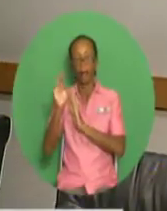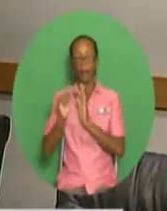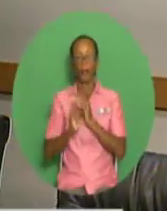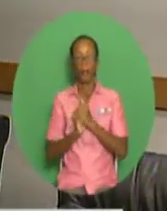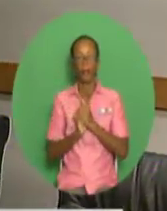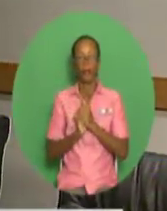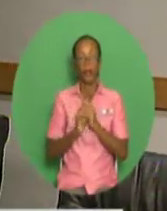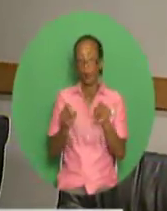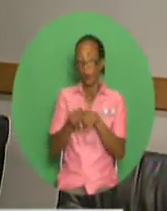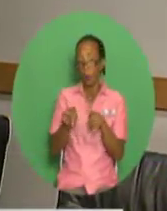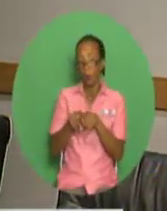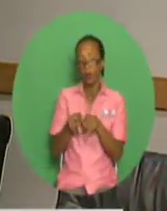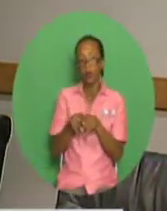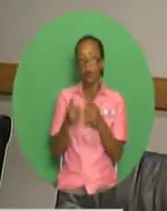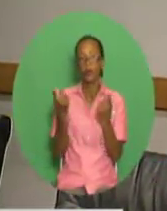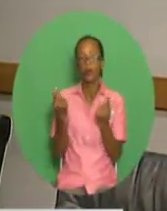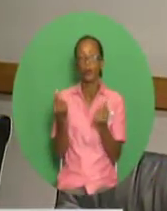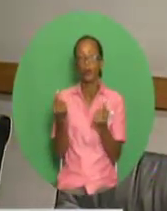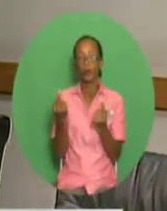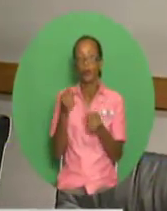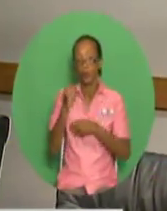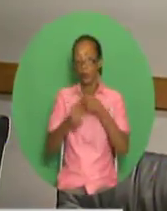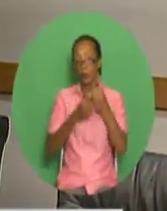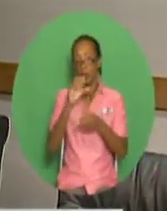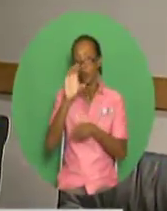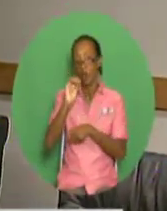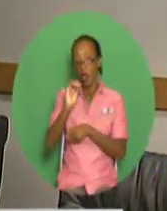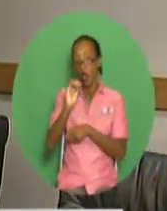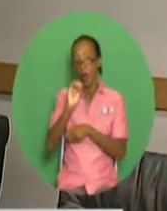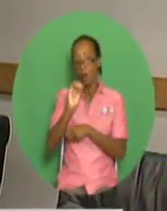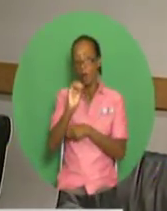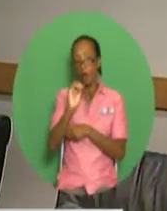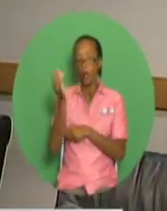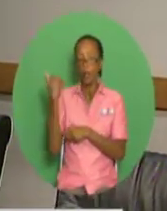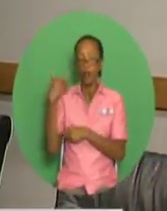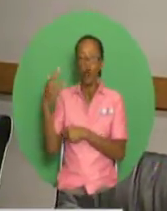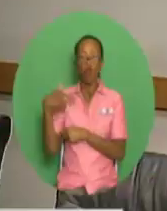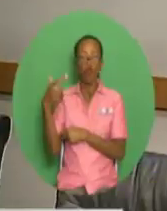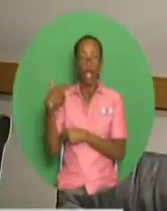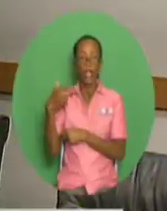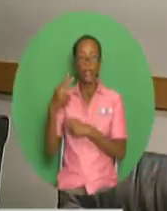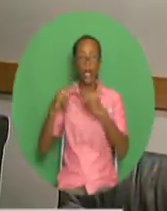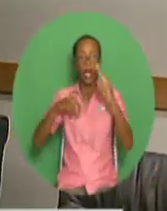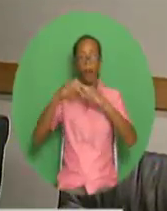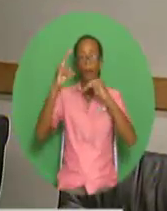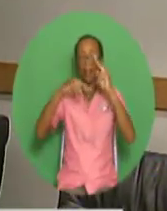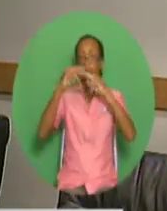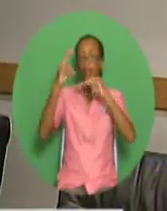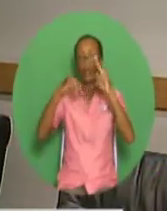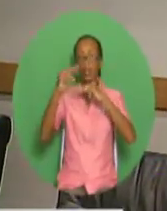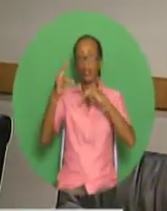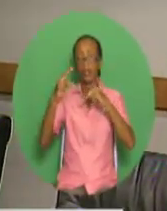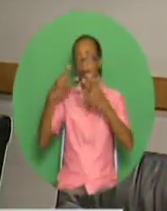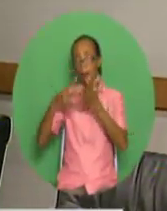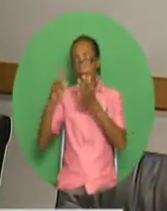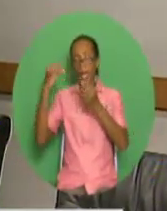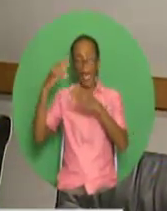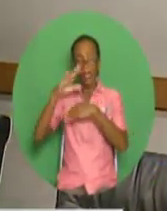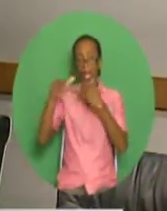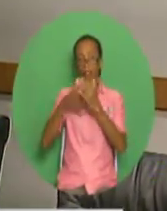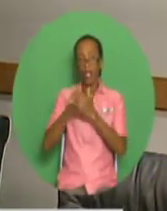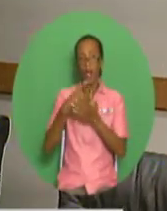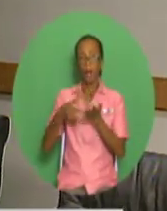as well, Madam Speaker, is the sport company used to rent a building with all the expenses, lights and etc.